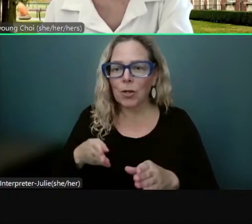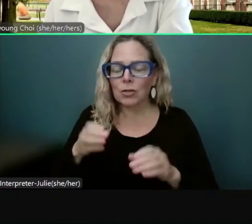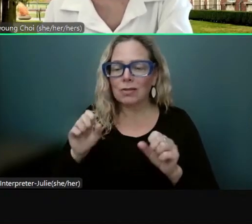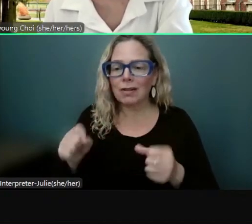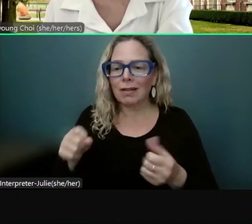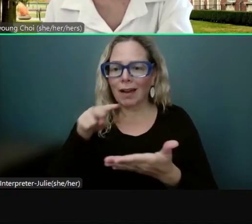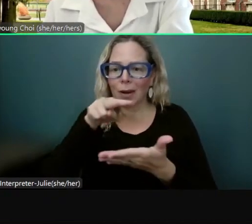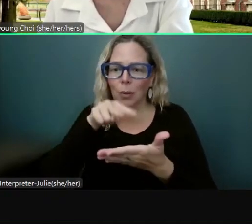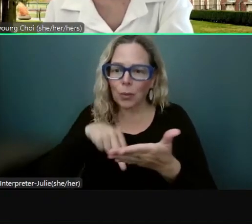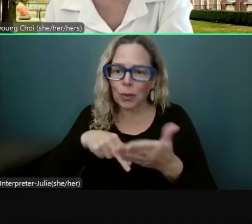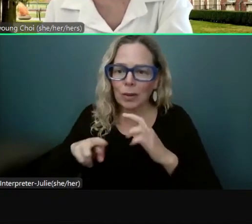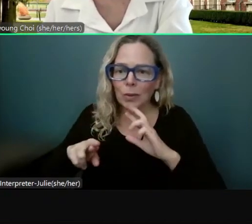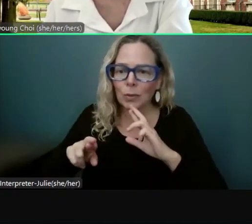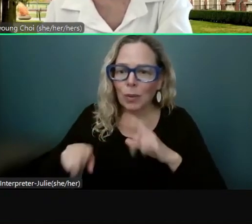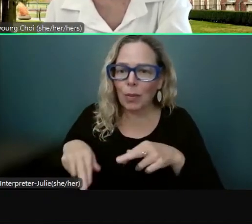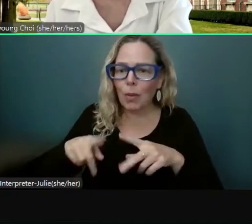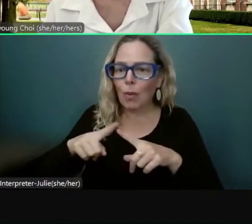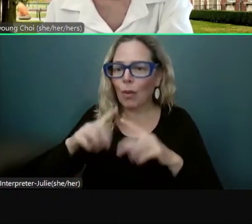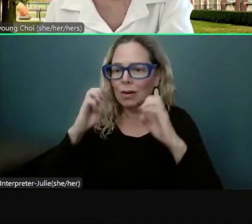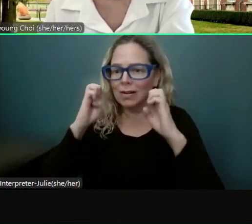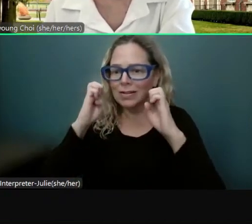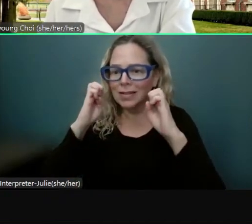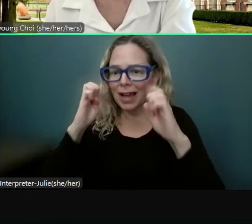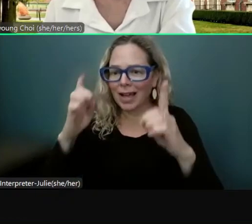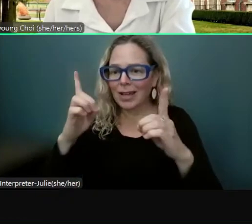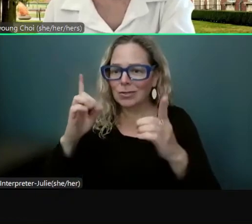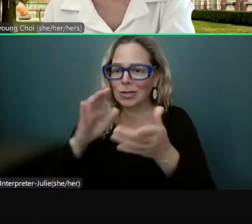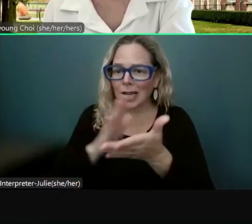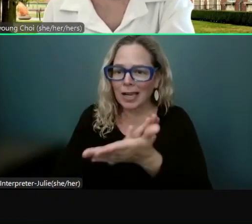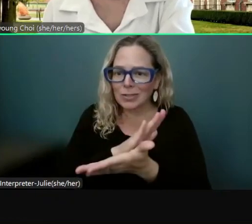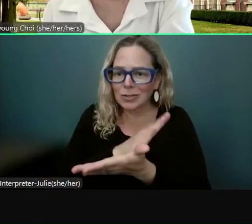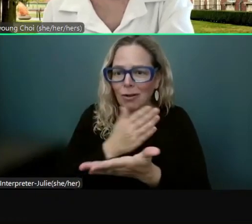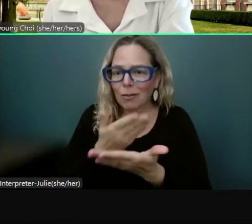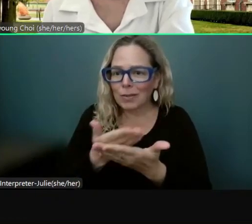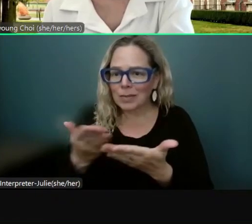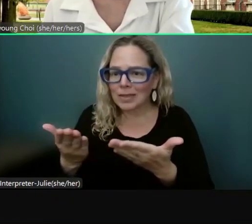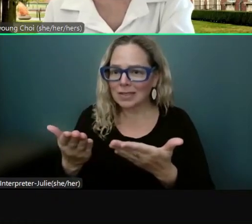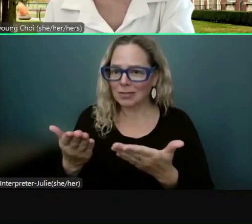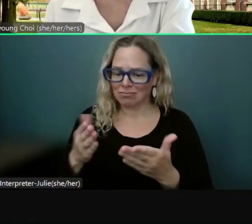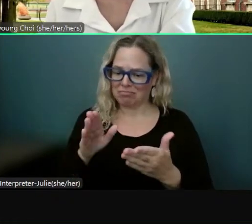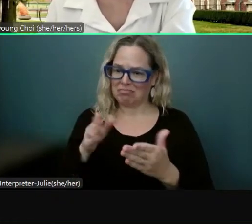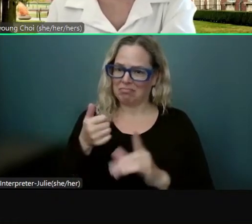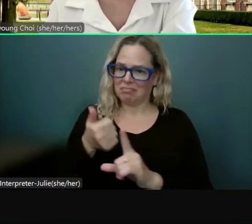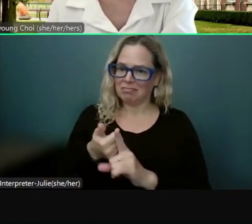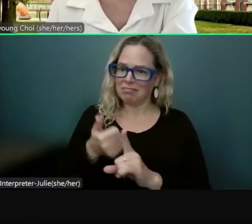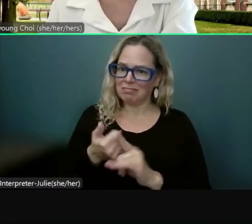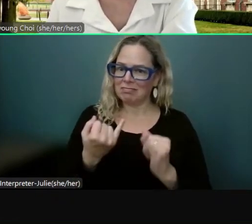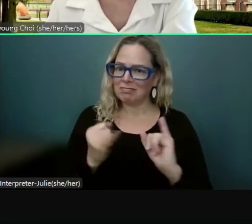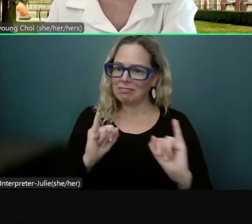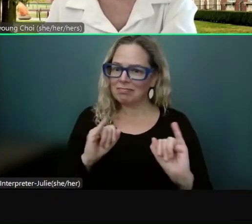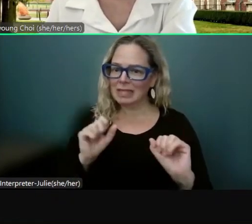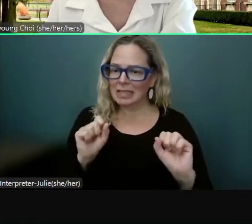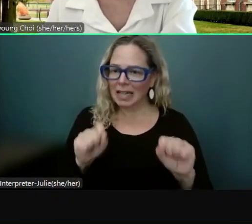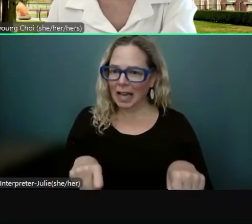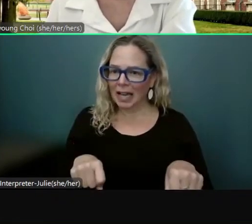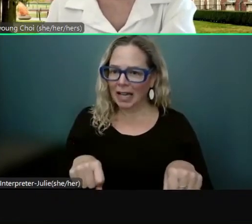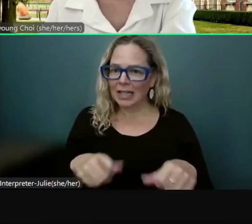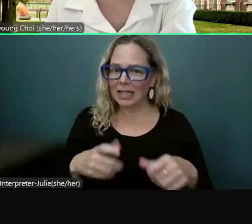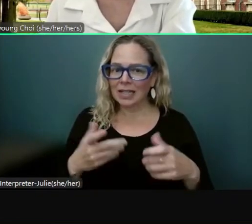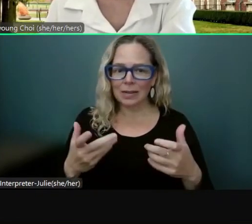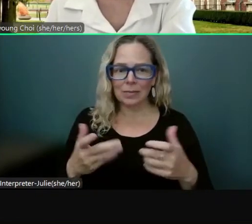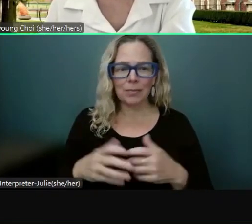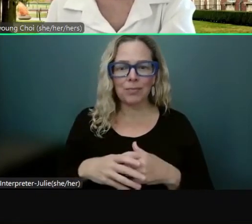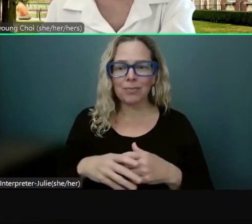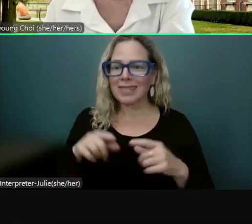and educational materials independently. Definitely, we can adopt this technology for making them to